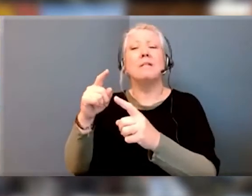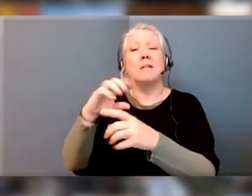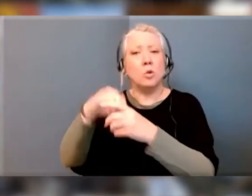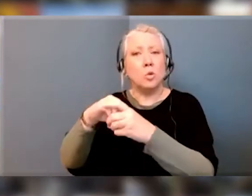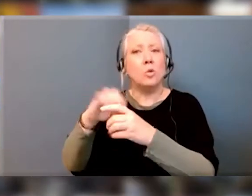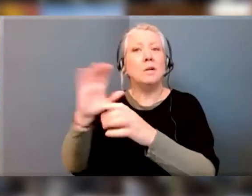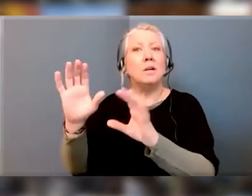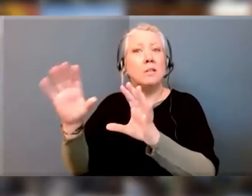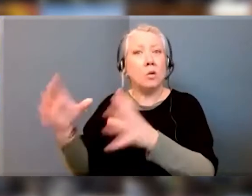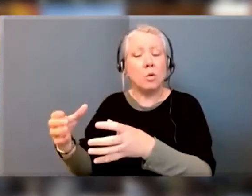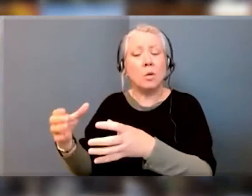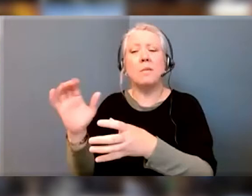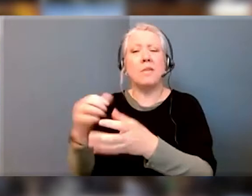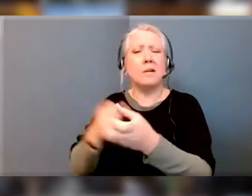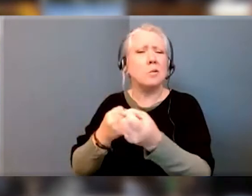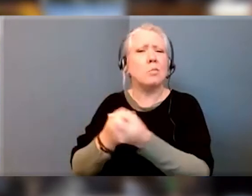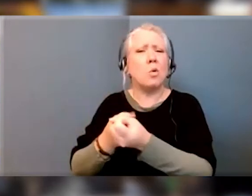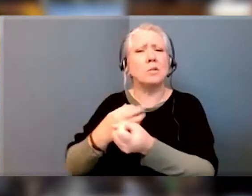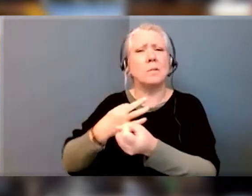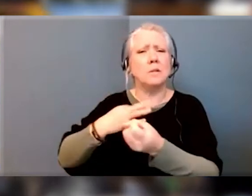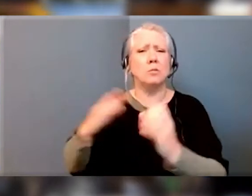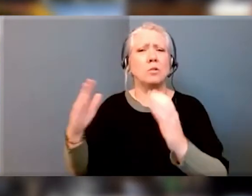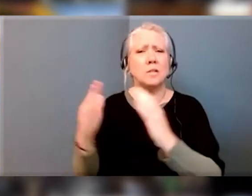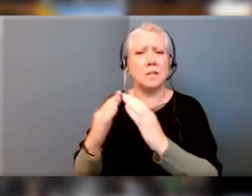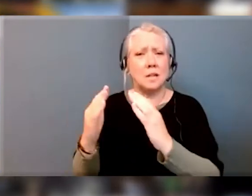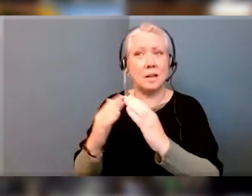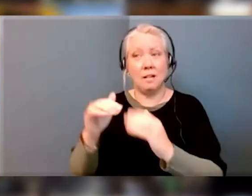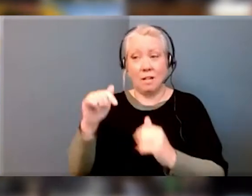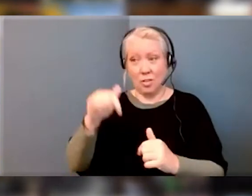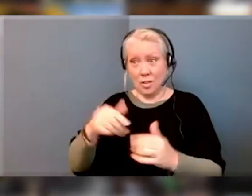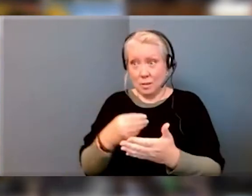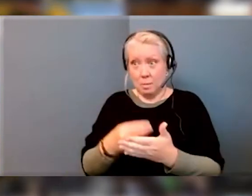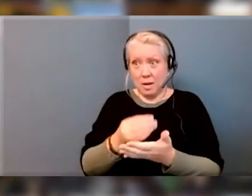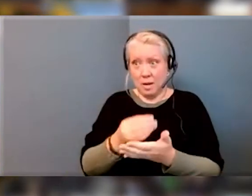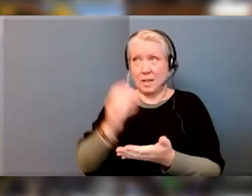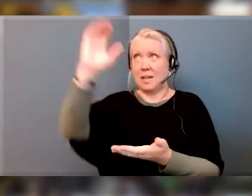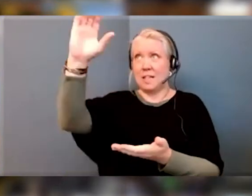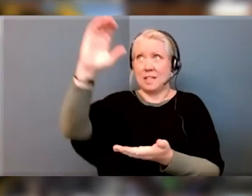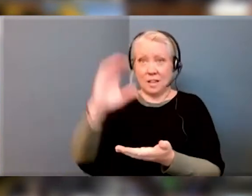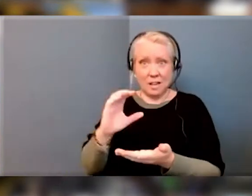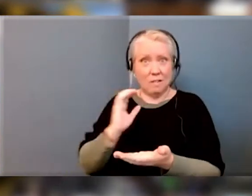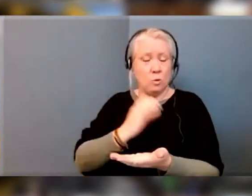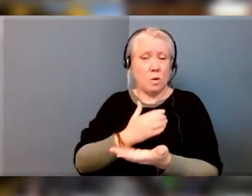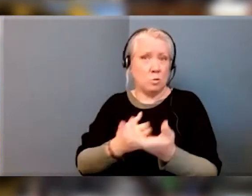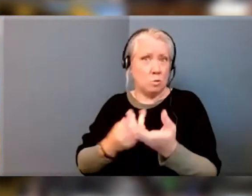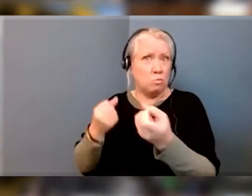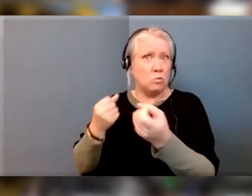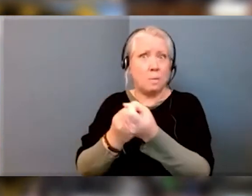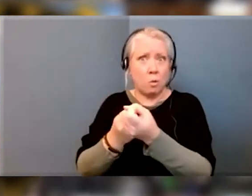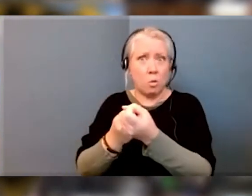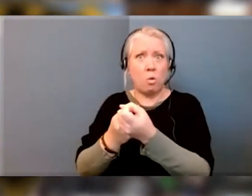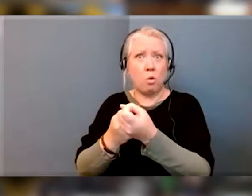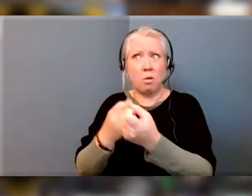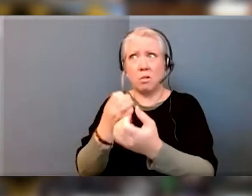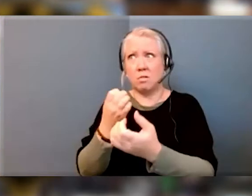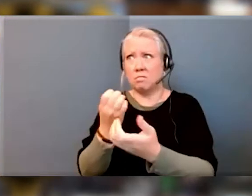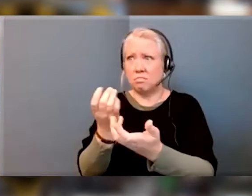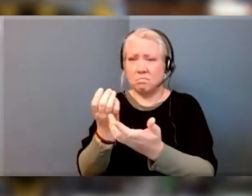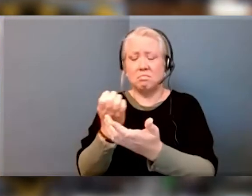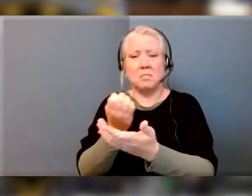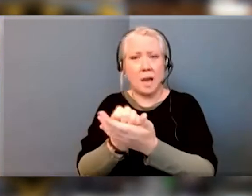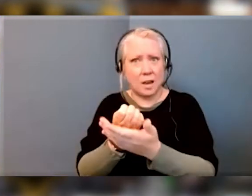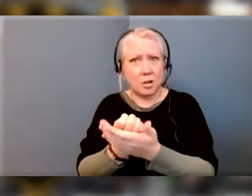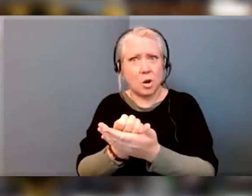is federal funding that comes to the city of Pittsburgh to help support economic and housing development within